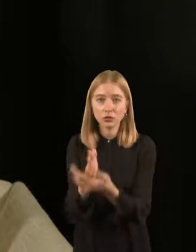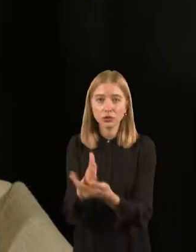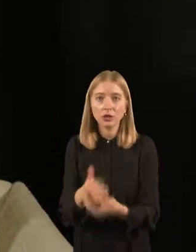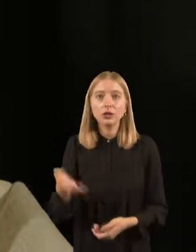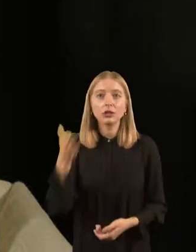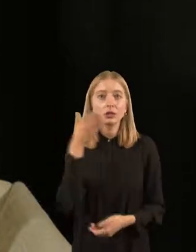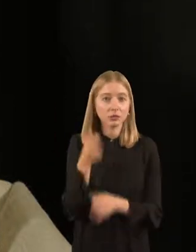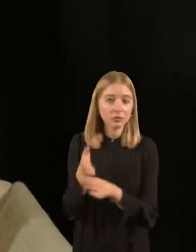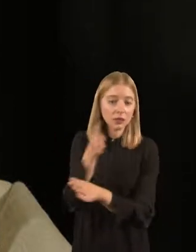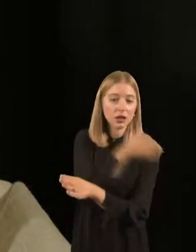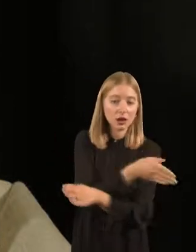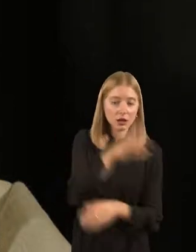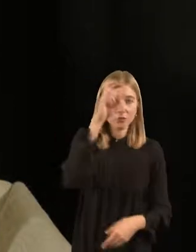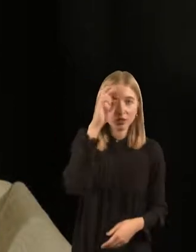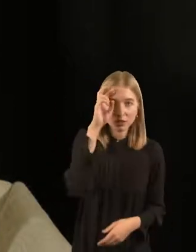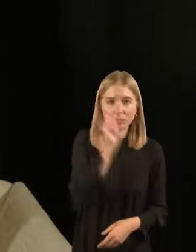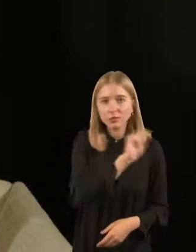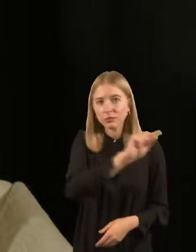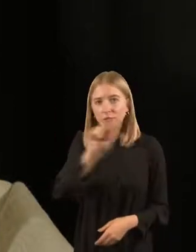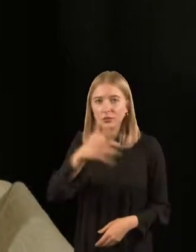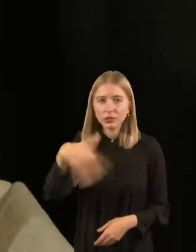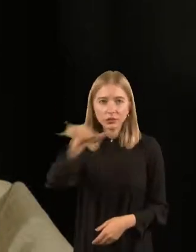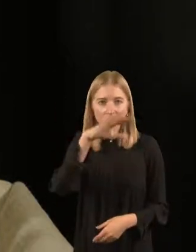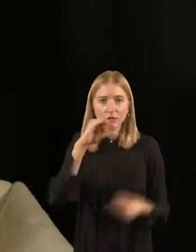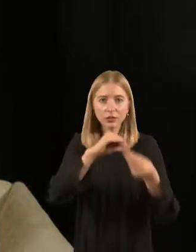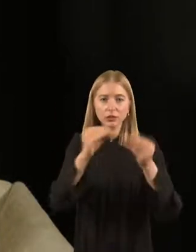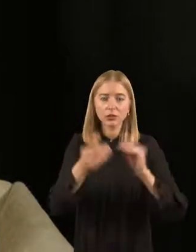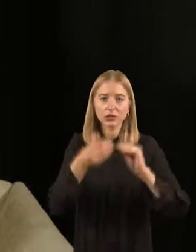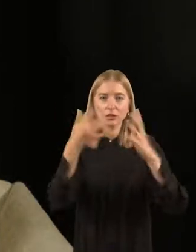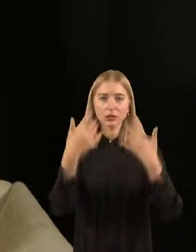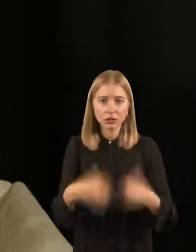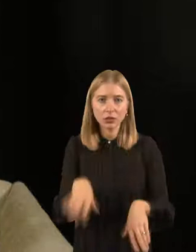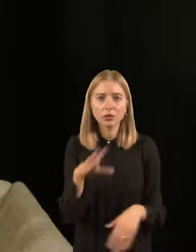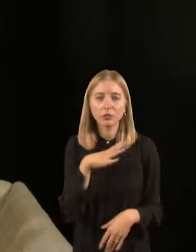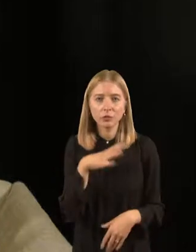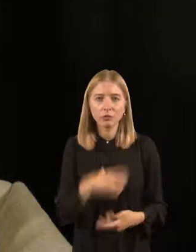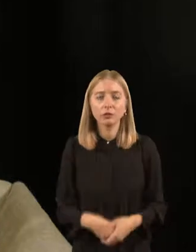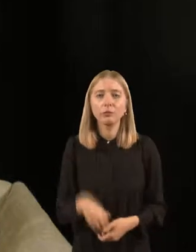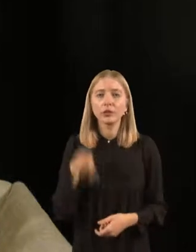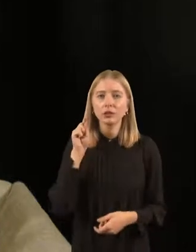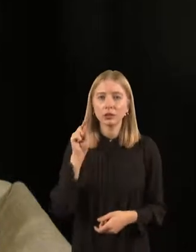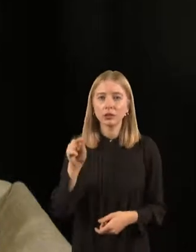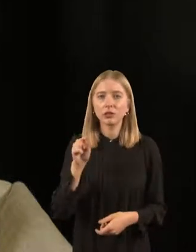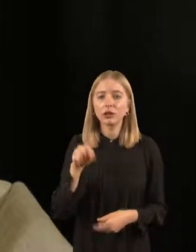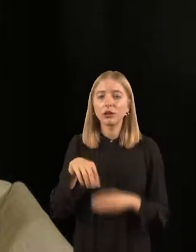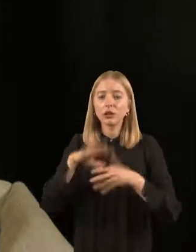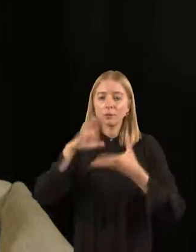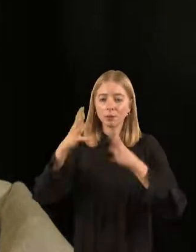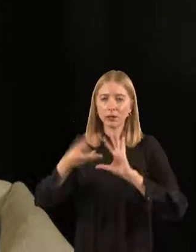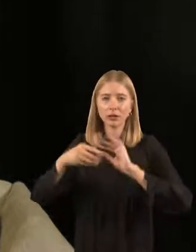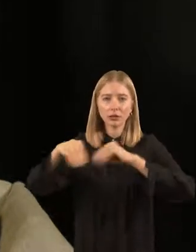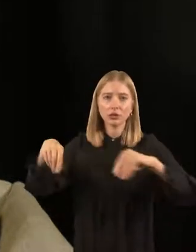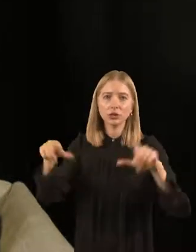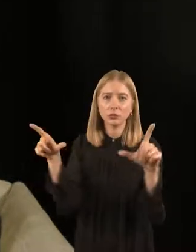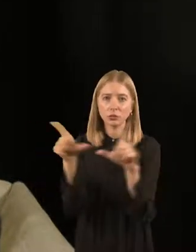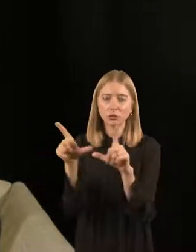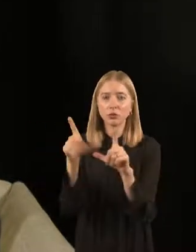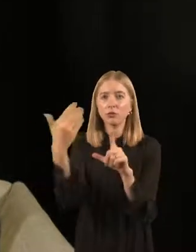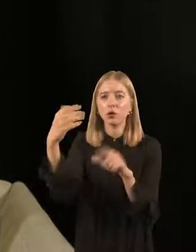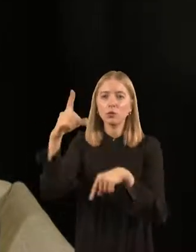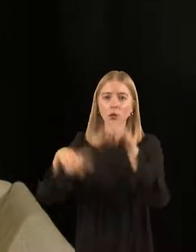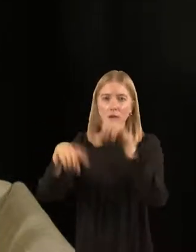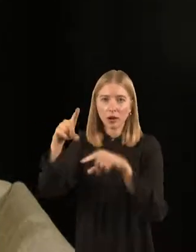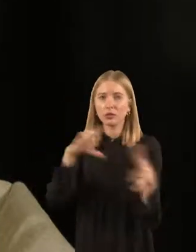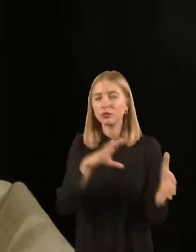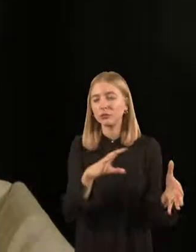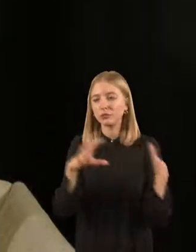time, especially having in mind its alignment to the green economy principle.